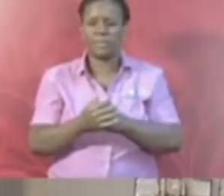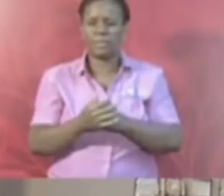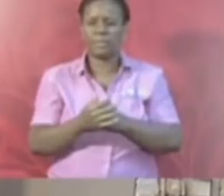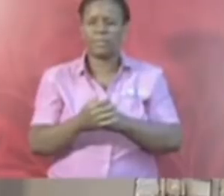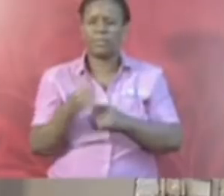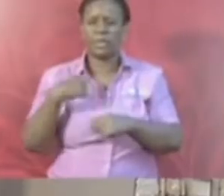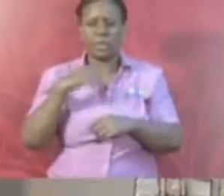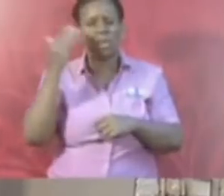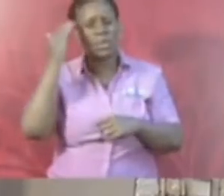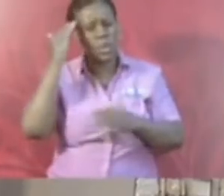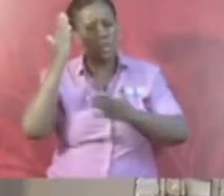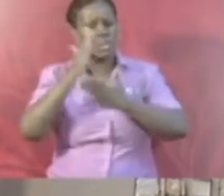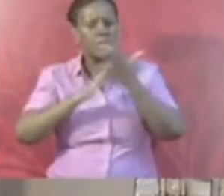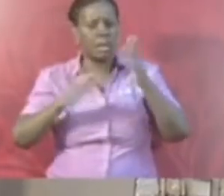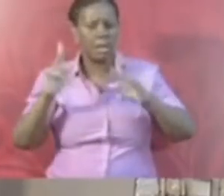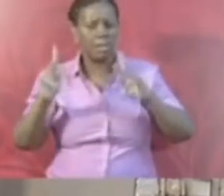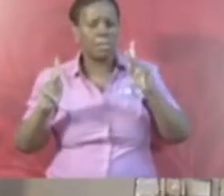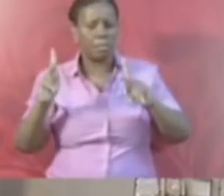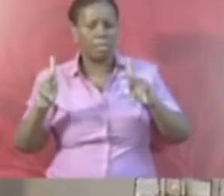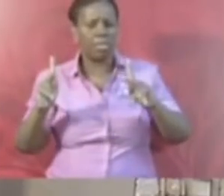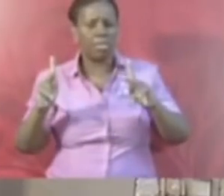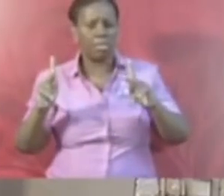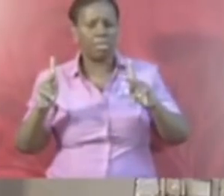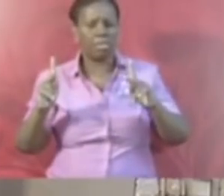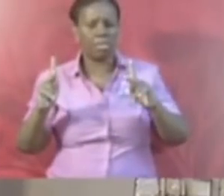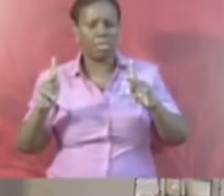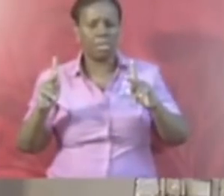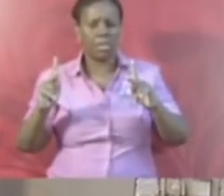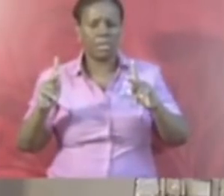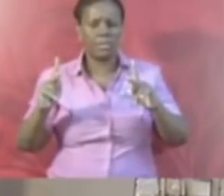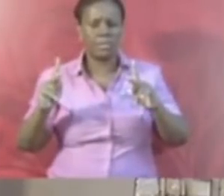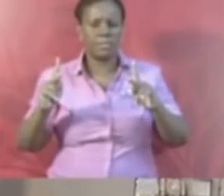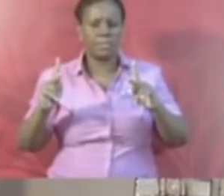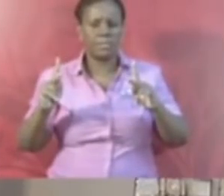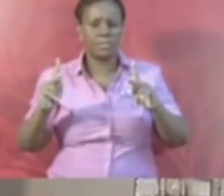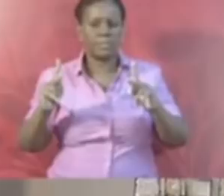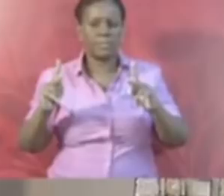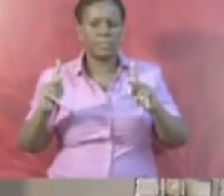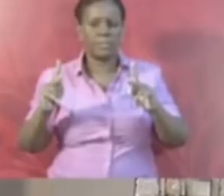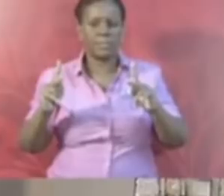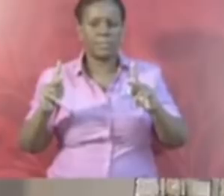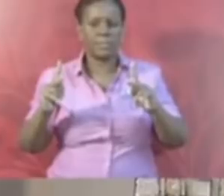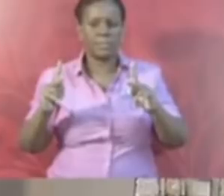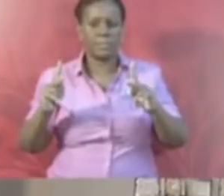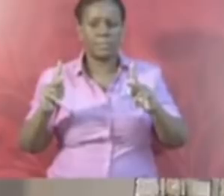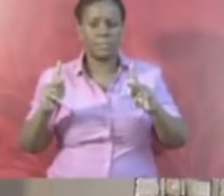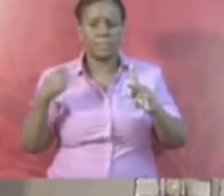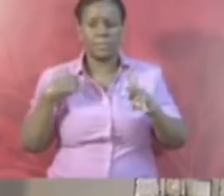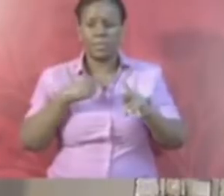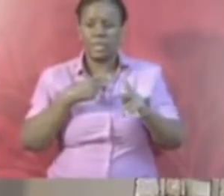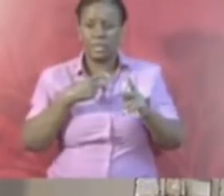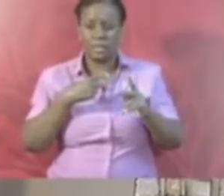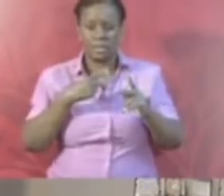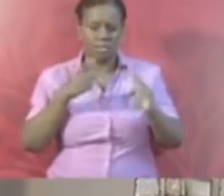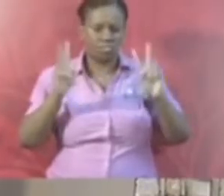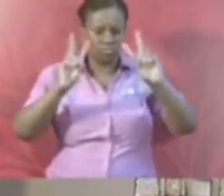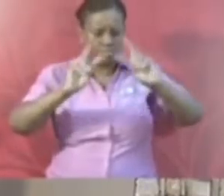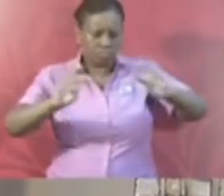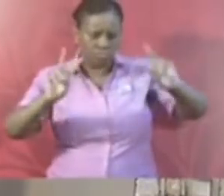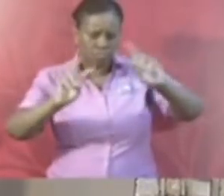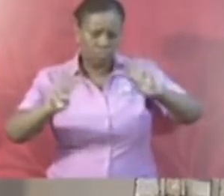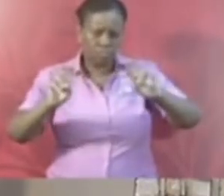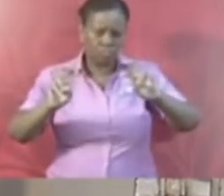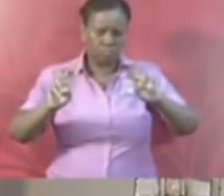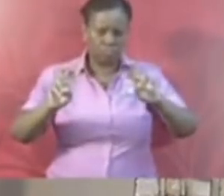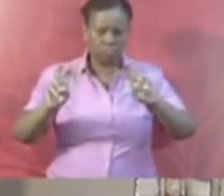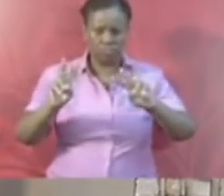are leaving high-risk countries and going to lower-risk countries. But we will be monitoring, and persons cannot just jump from a high risk to